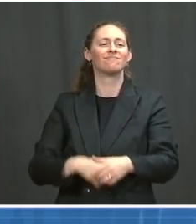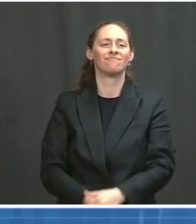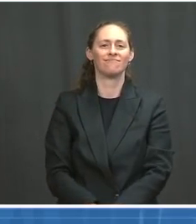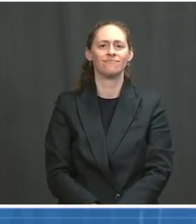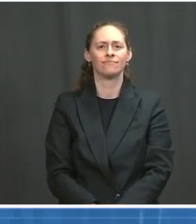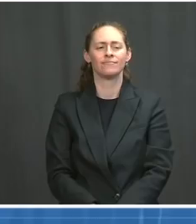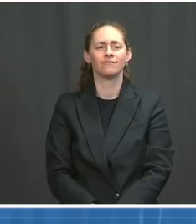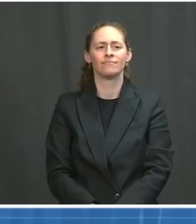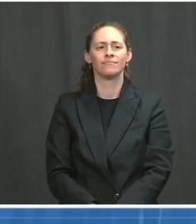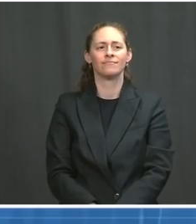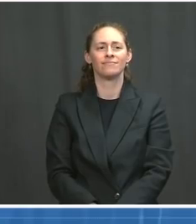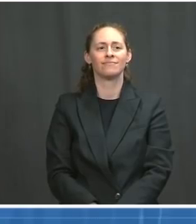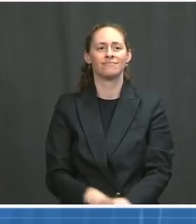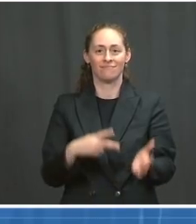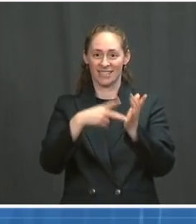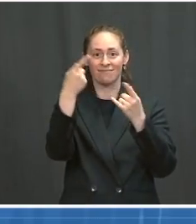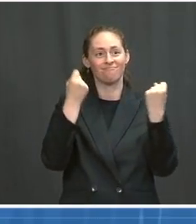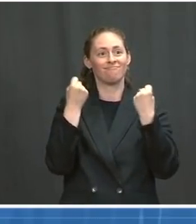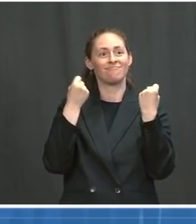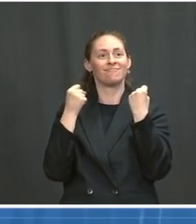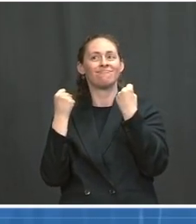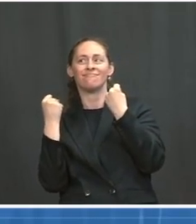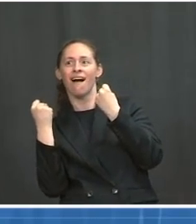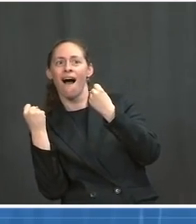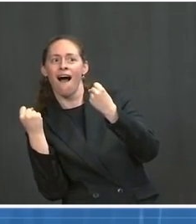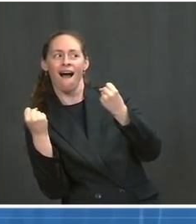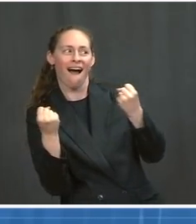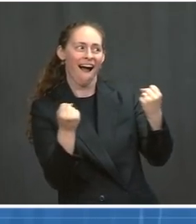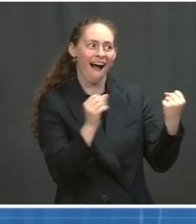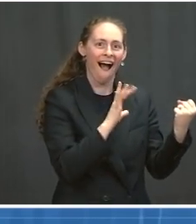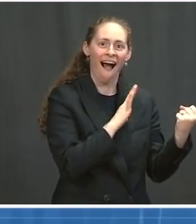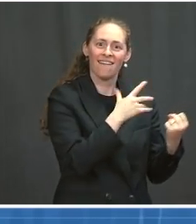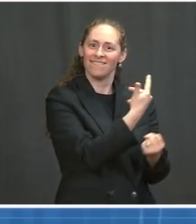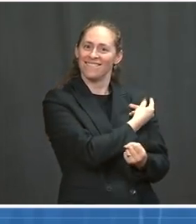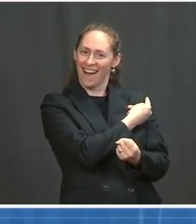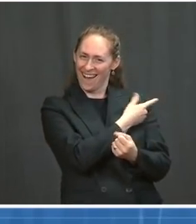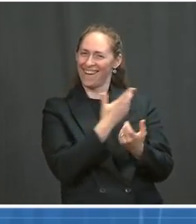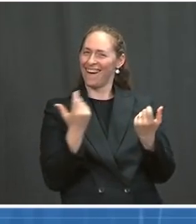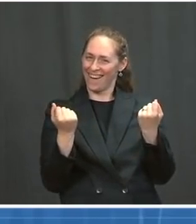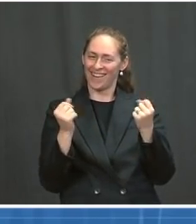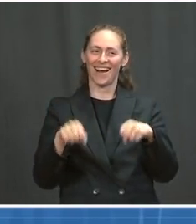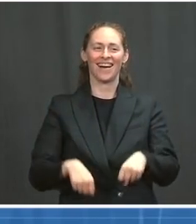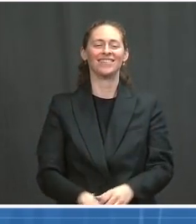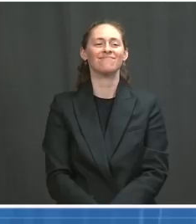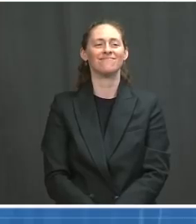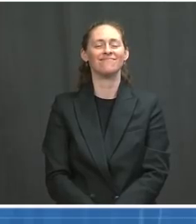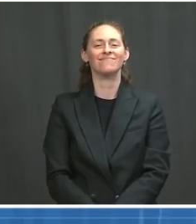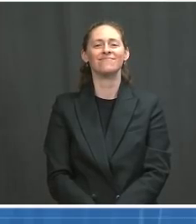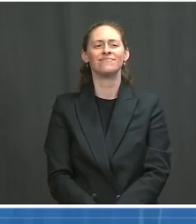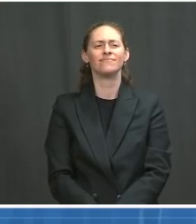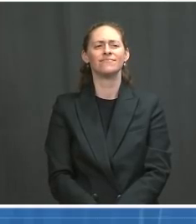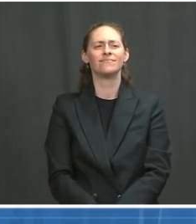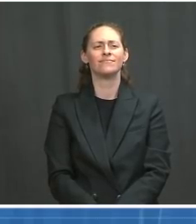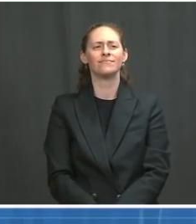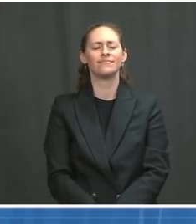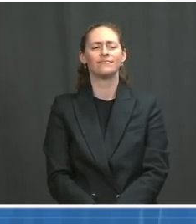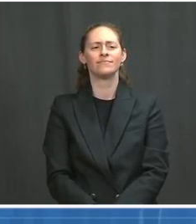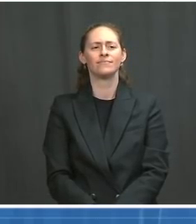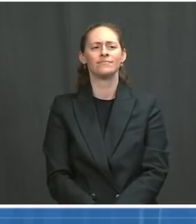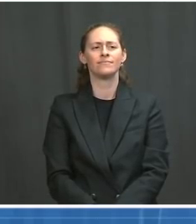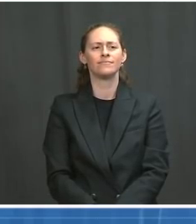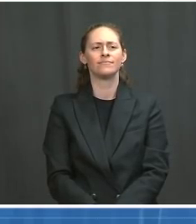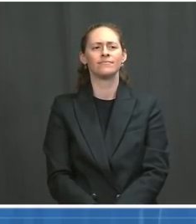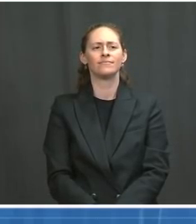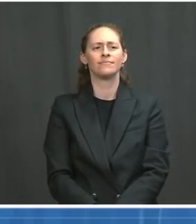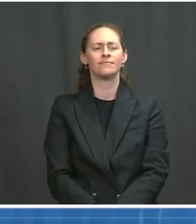tunnels. That's pretty cool. And in communities across the country, Americans are going above and beyond to encourage